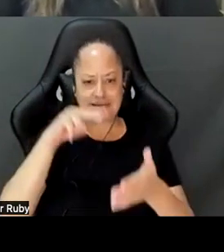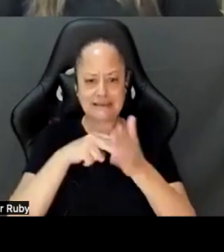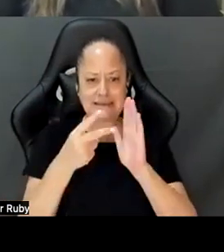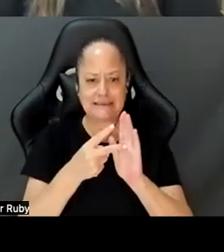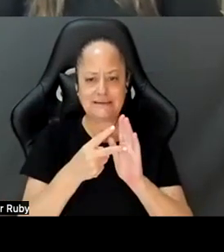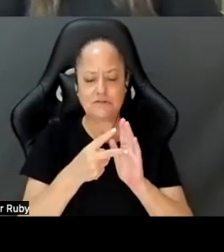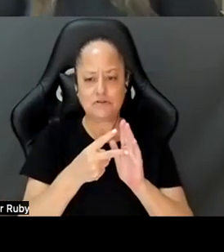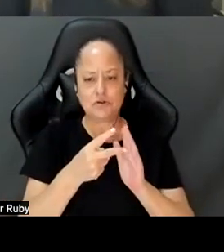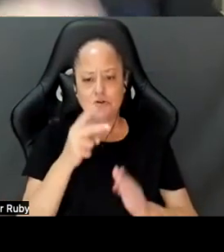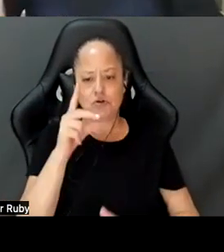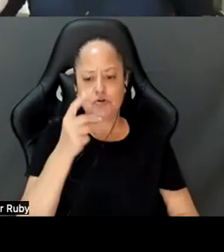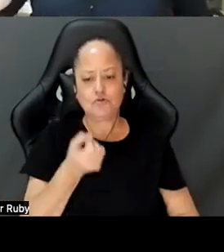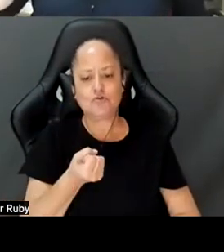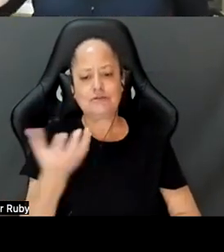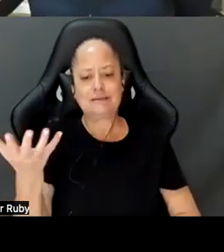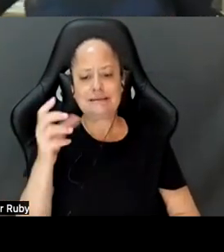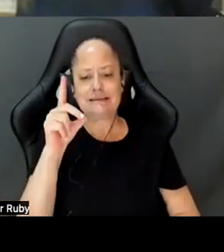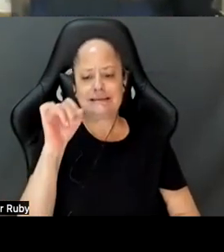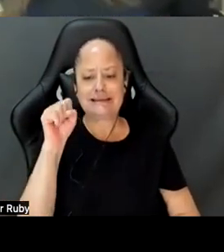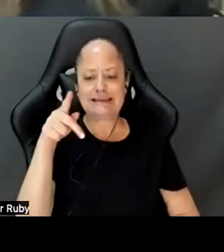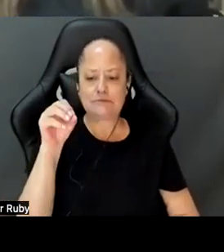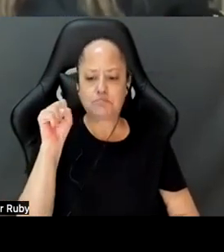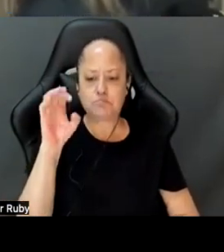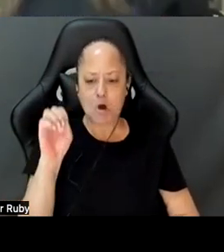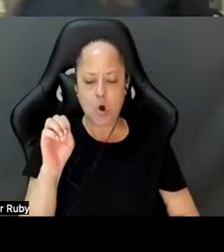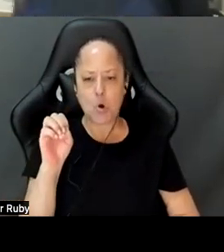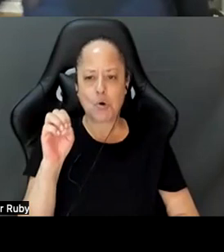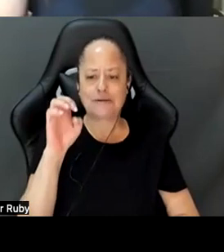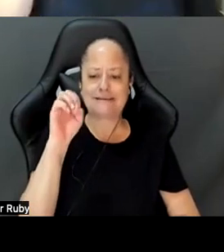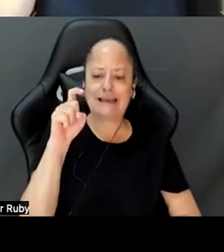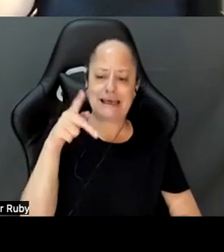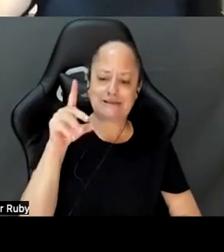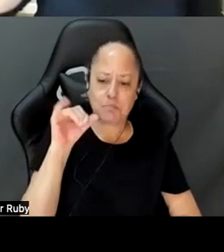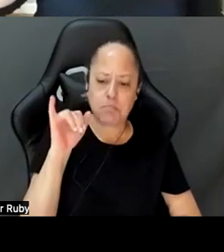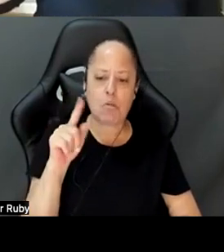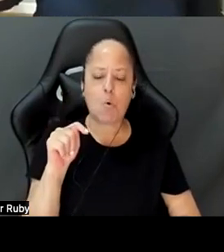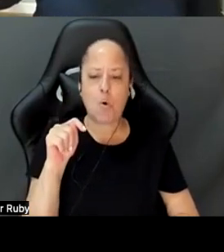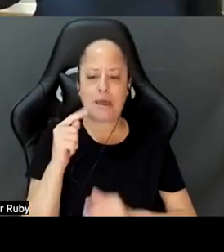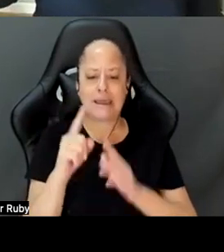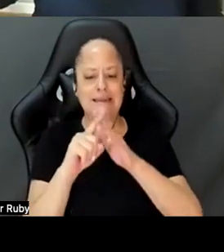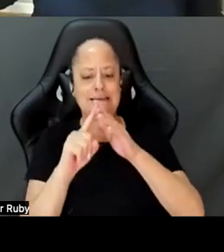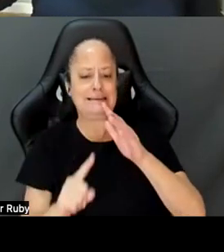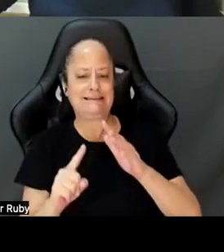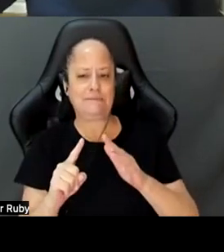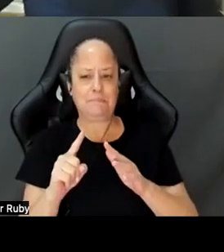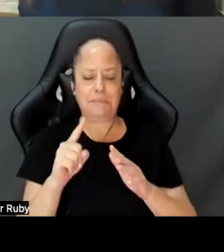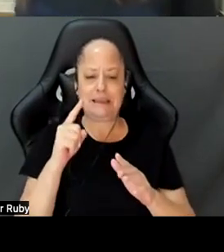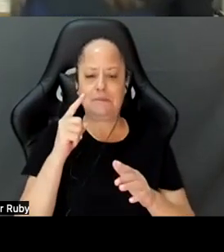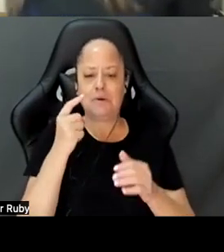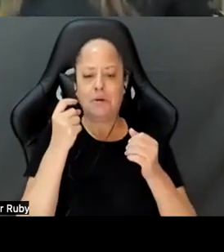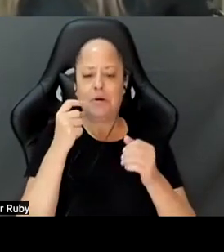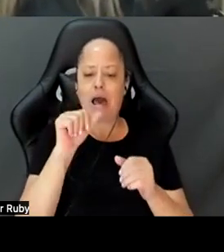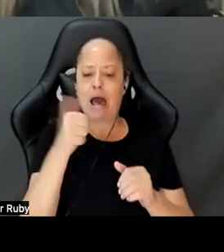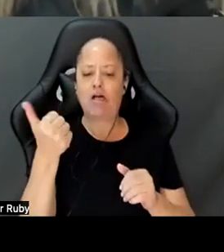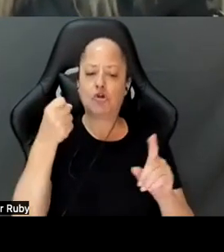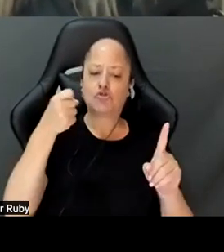dispose of, exploit, like disappear disabled people and other targeted marginalized groups.